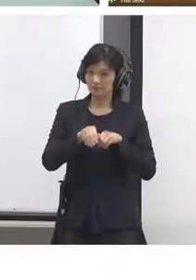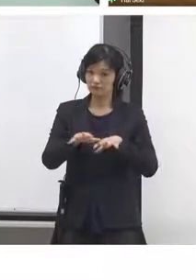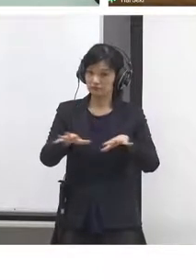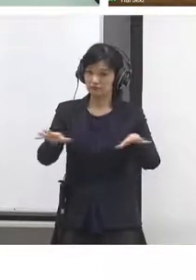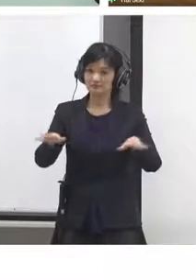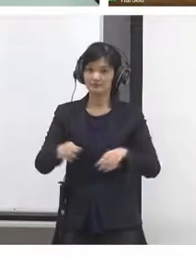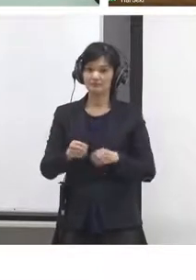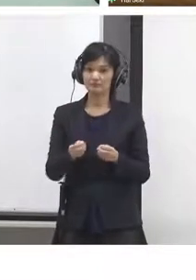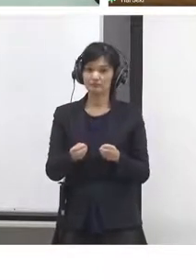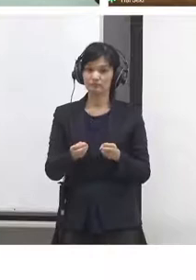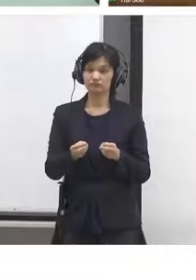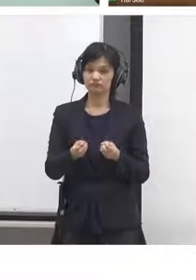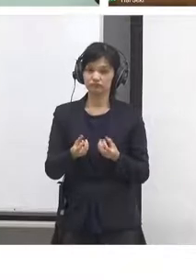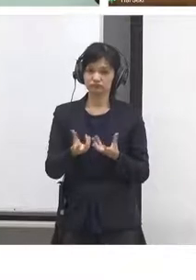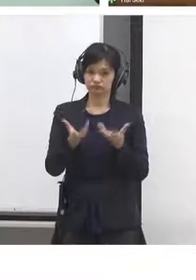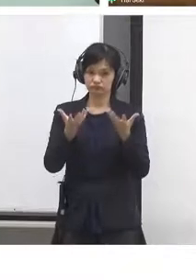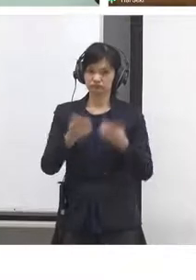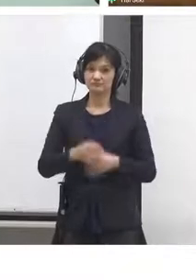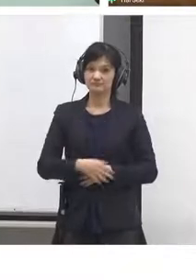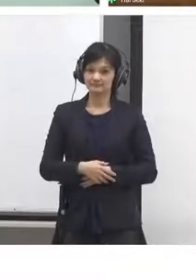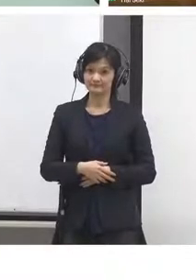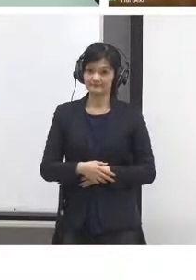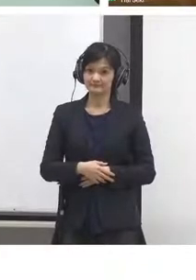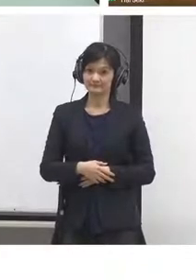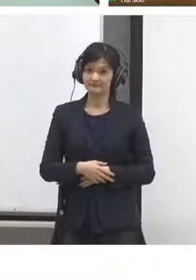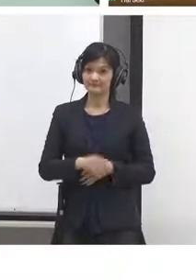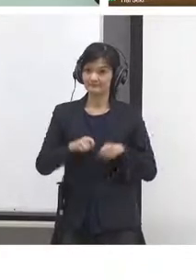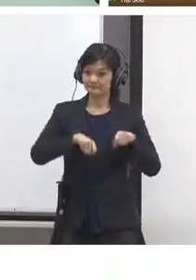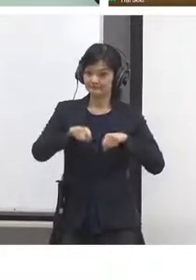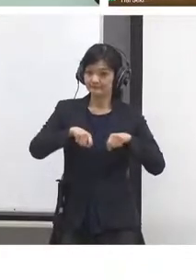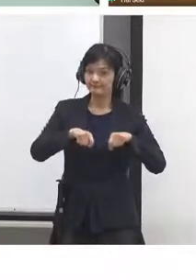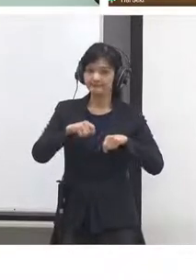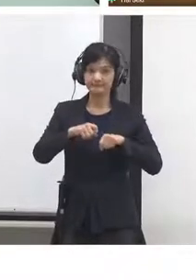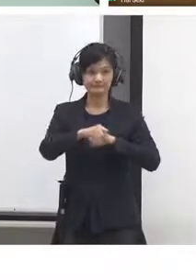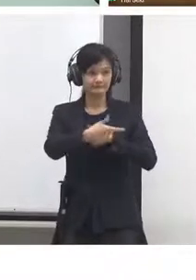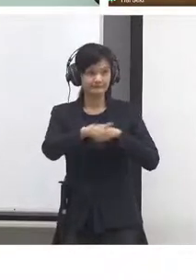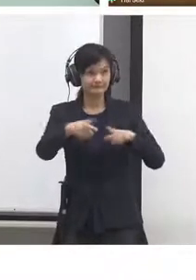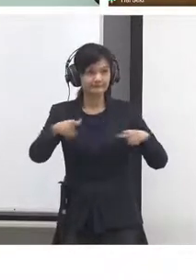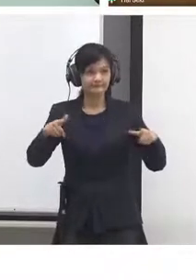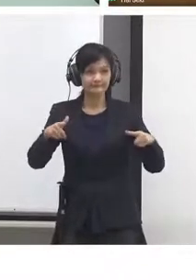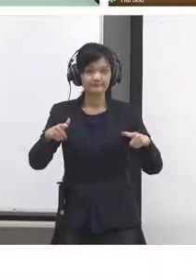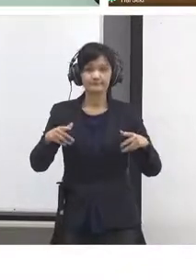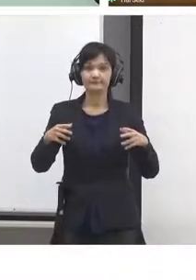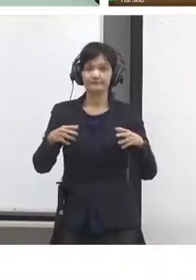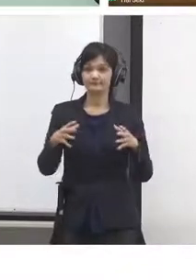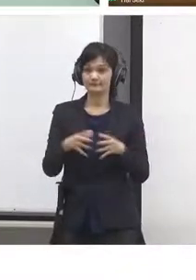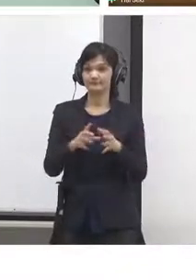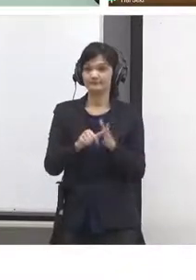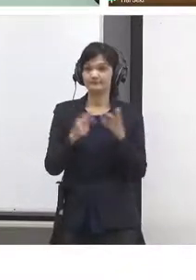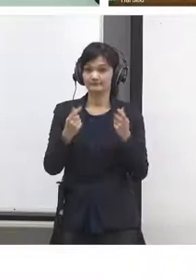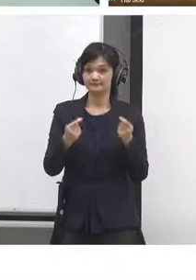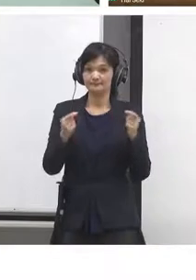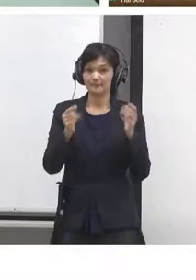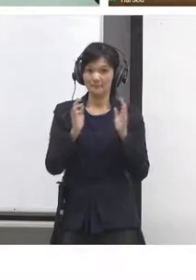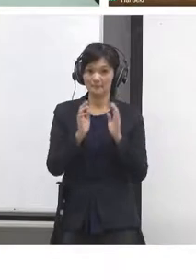diverse projects were happening in the different cities.